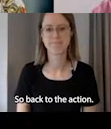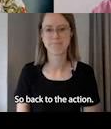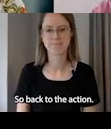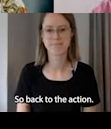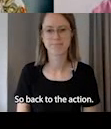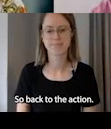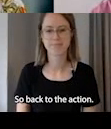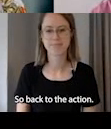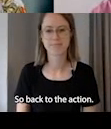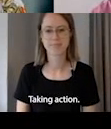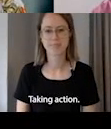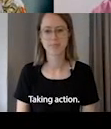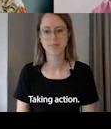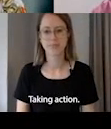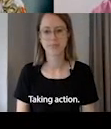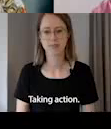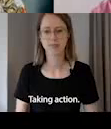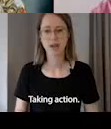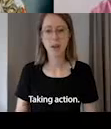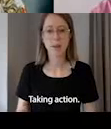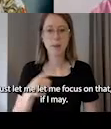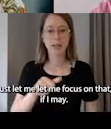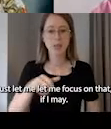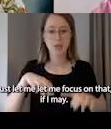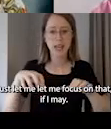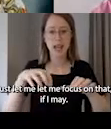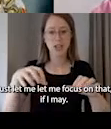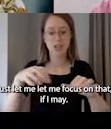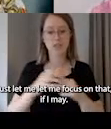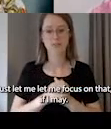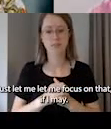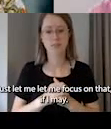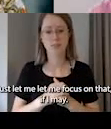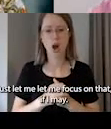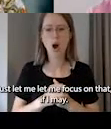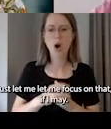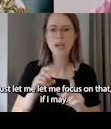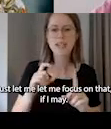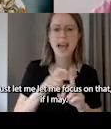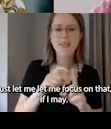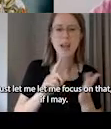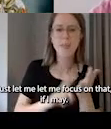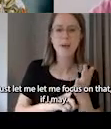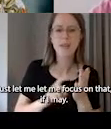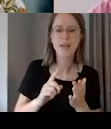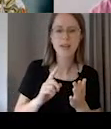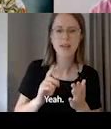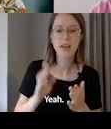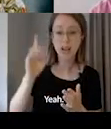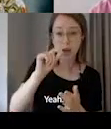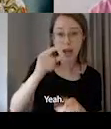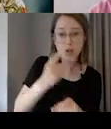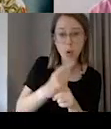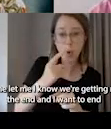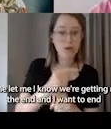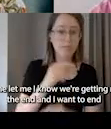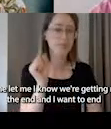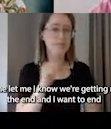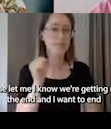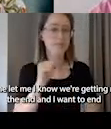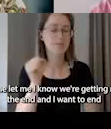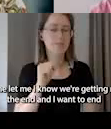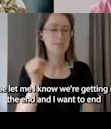So back to the action, taking action. Okay, let me focus on that if I may. Yeah.